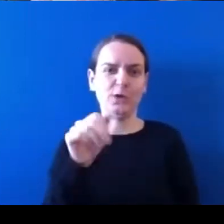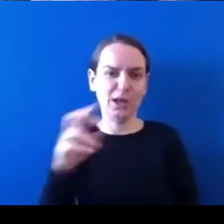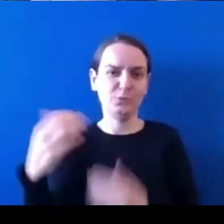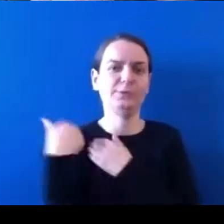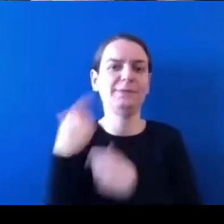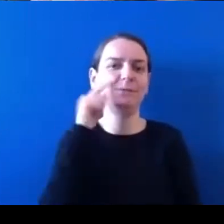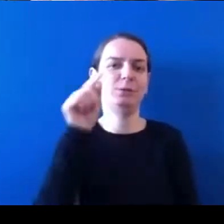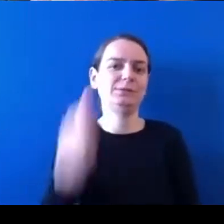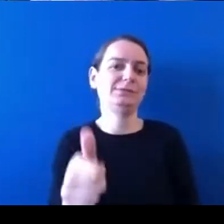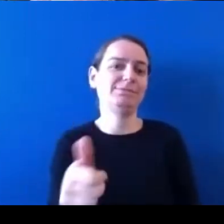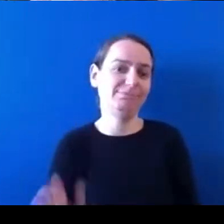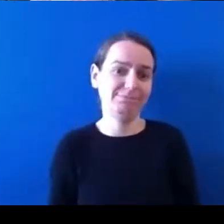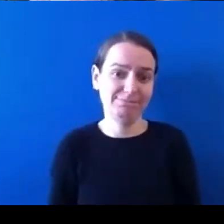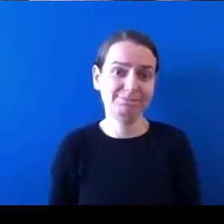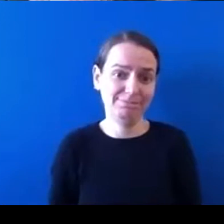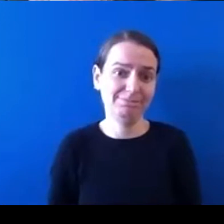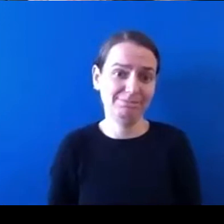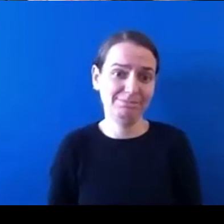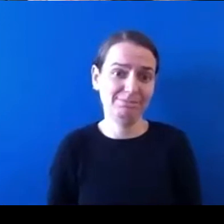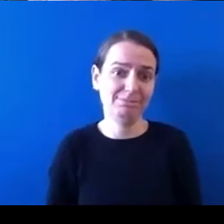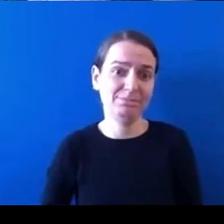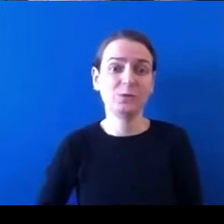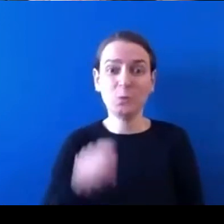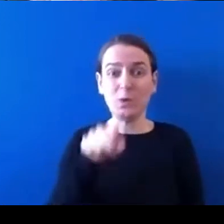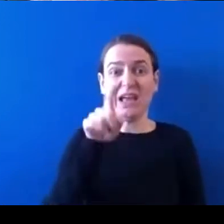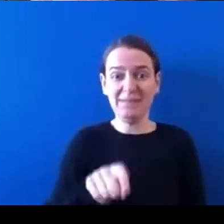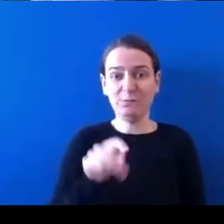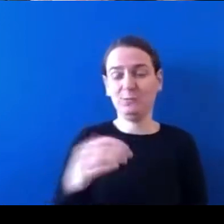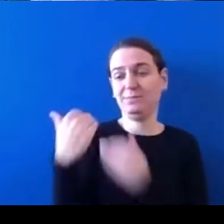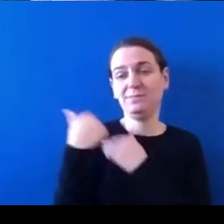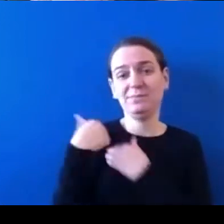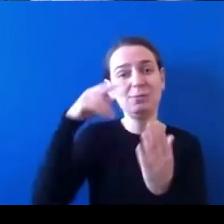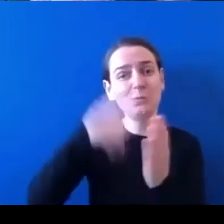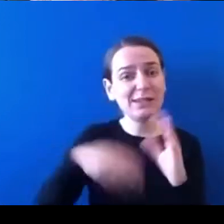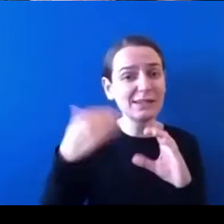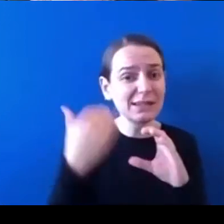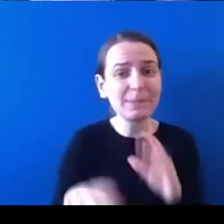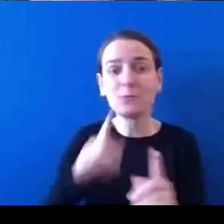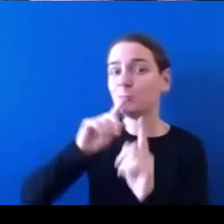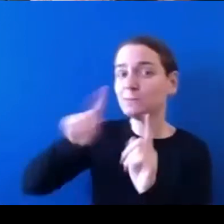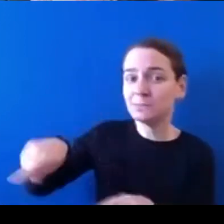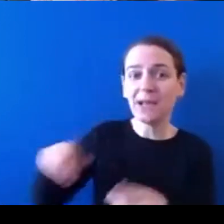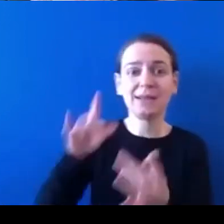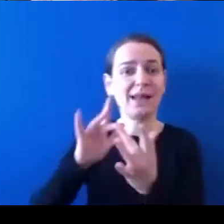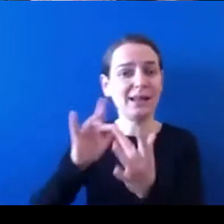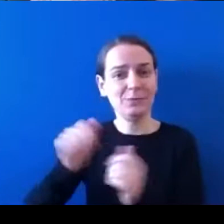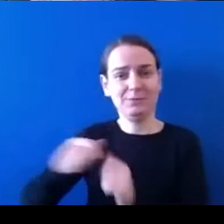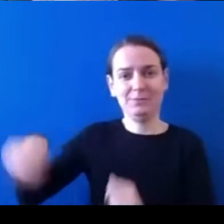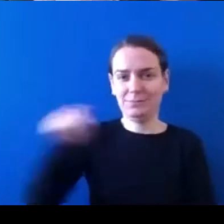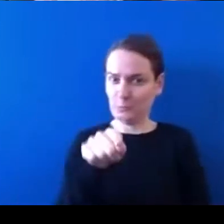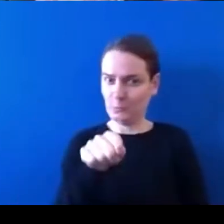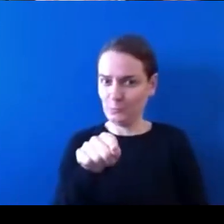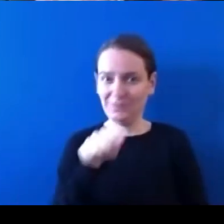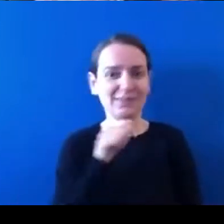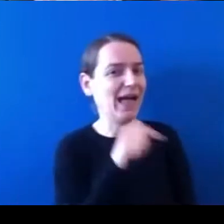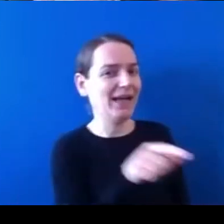Deadlines mean something. If you don't get the request in when it said so, there's no going back. You're stuck with